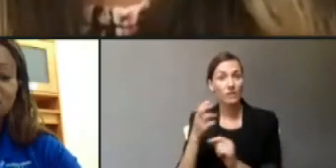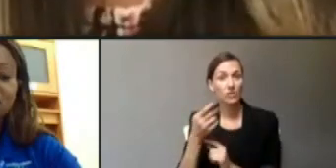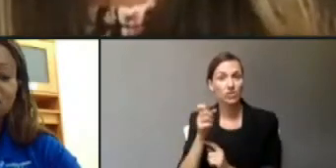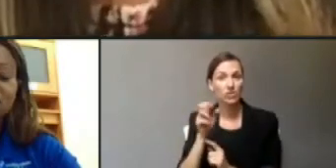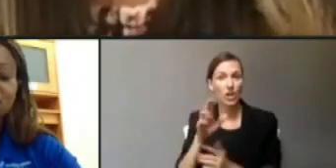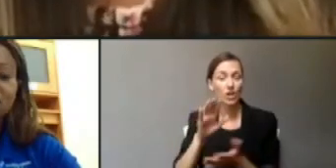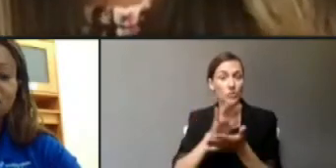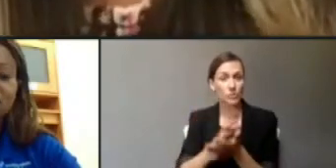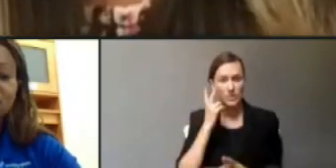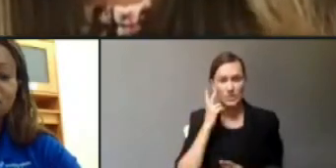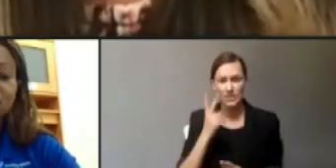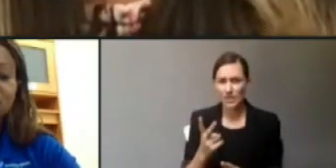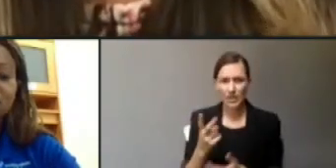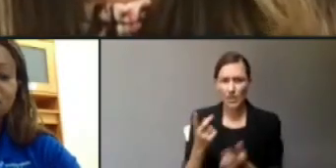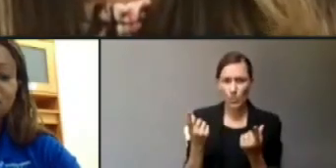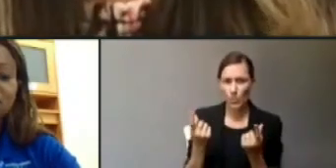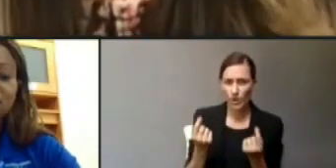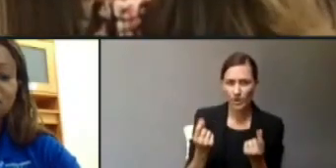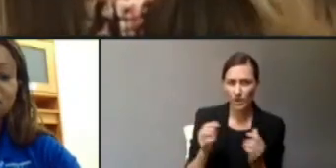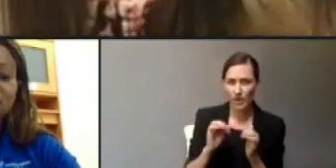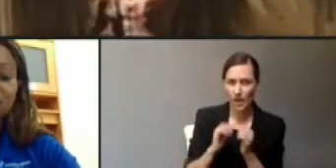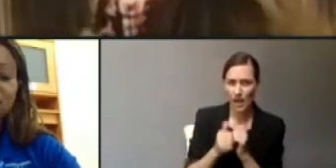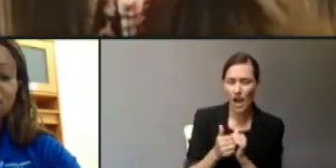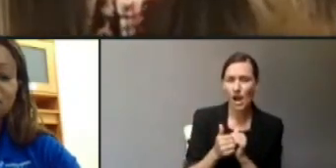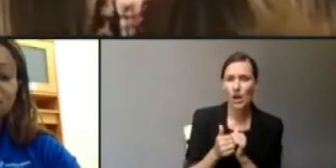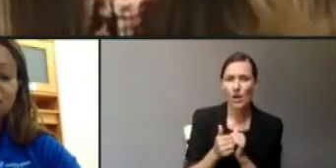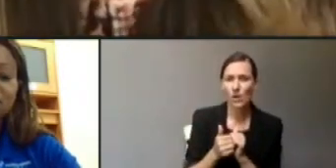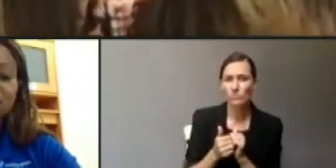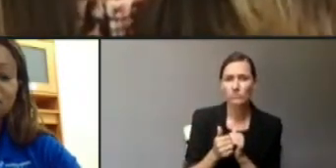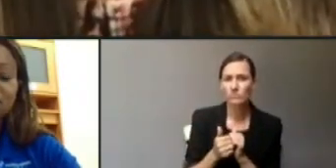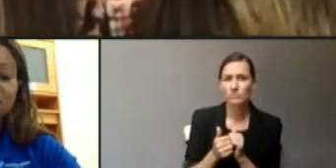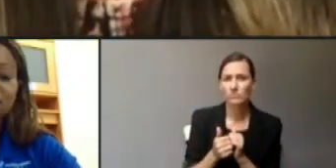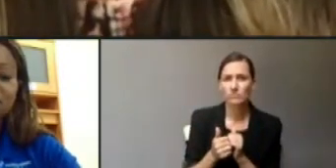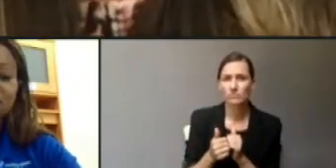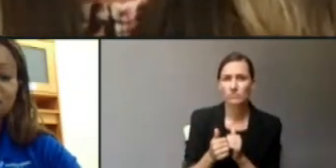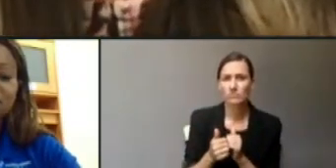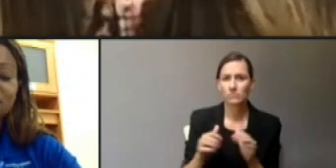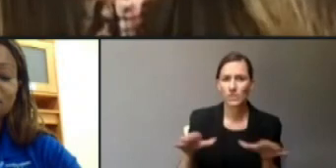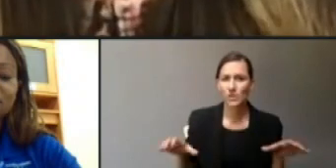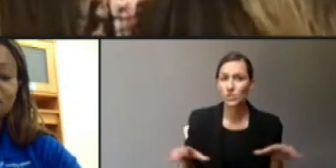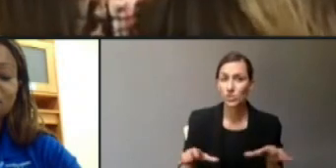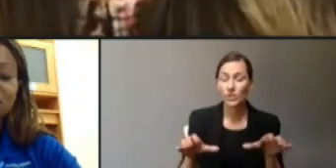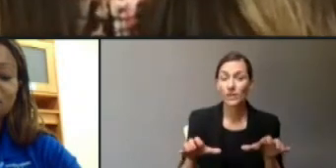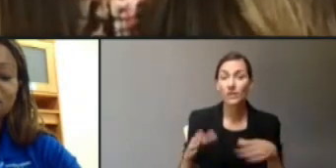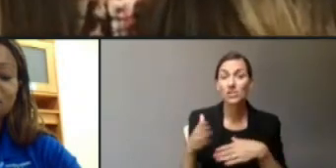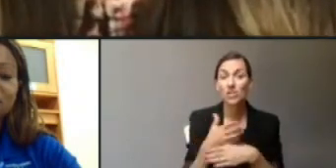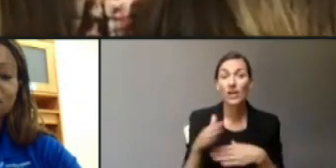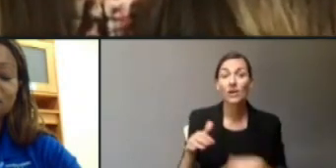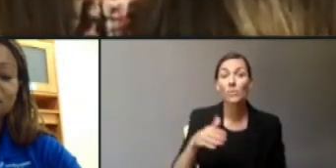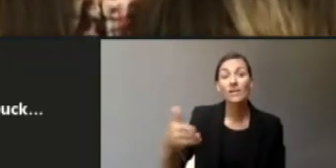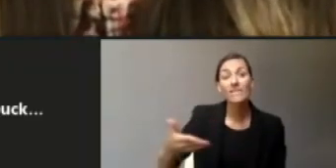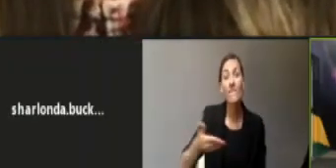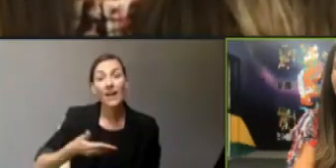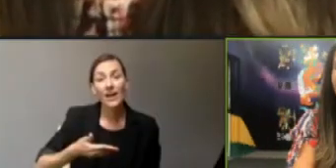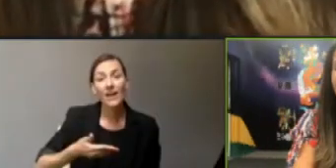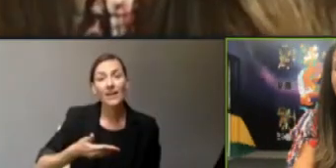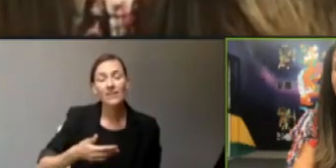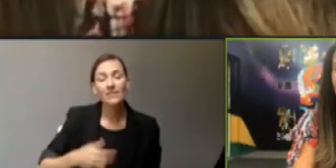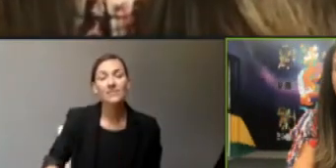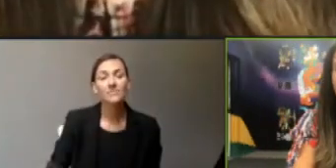what it is that they're doing, how they're any updates that they have to share. We're going to invite Rajeshri